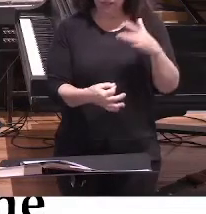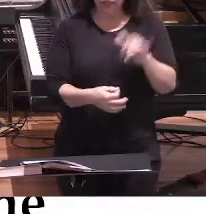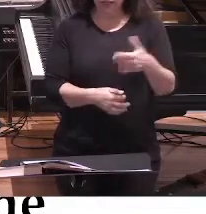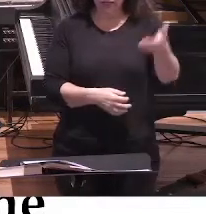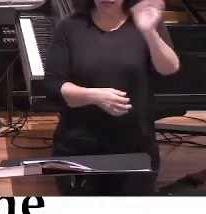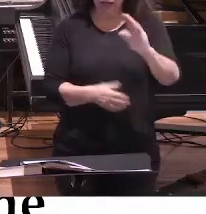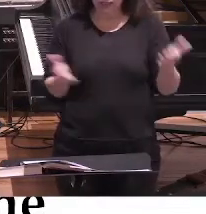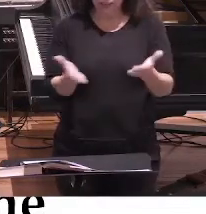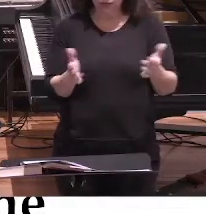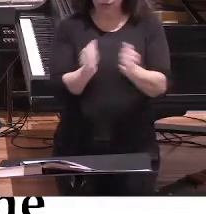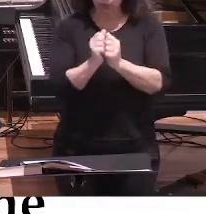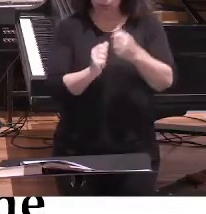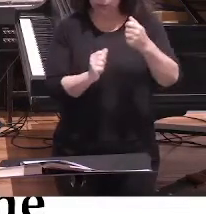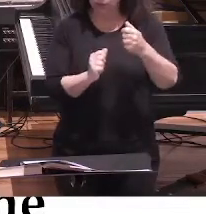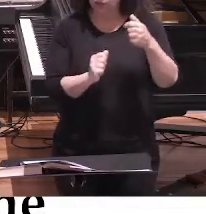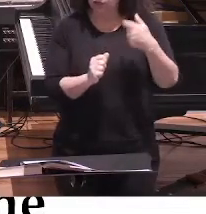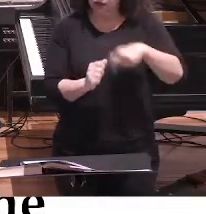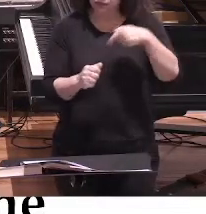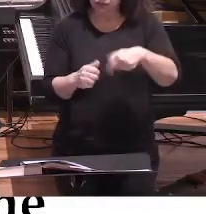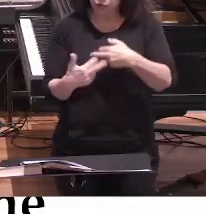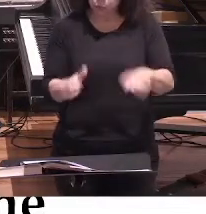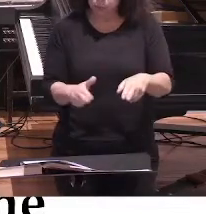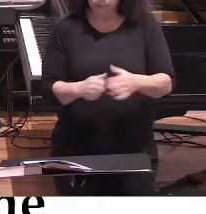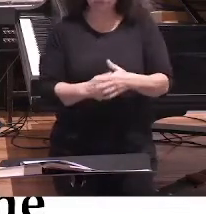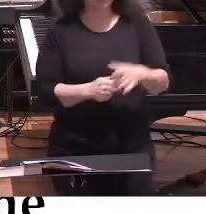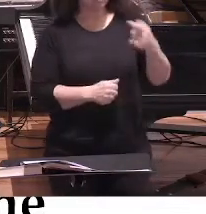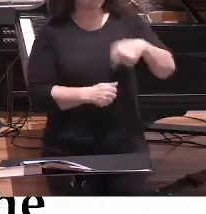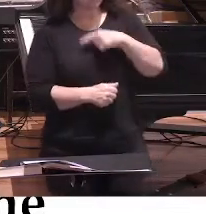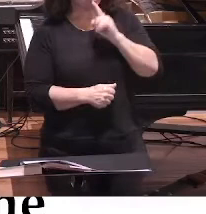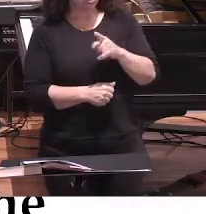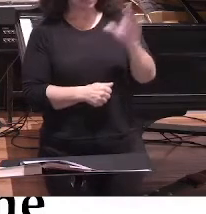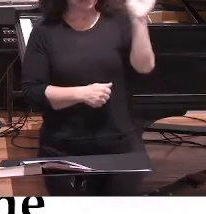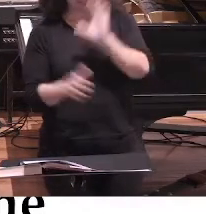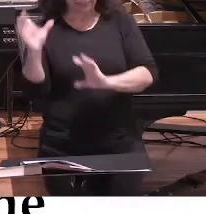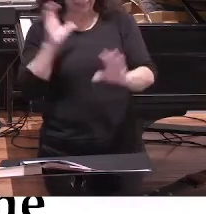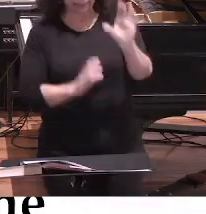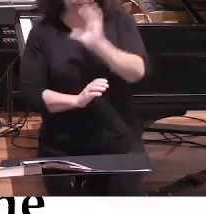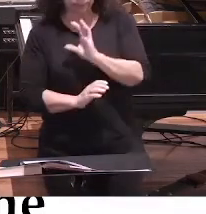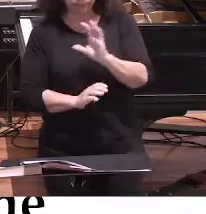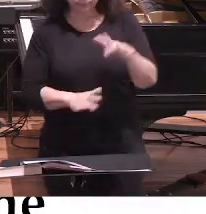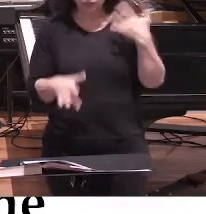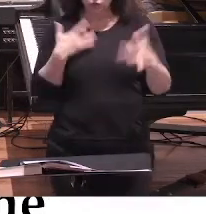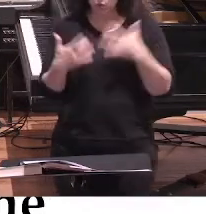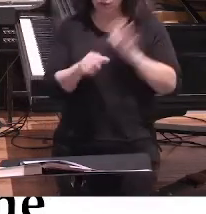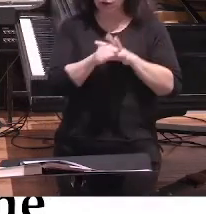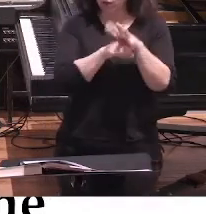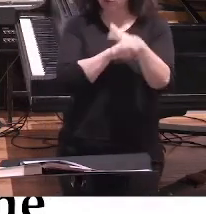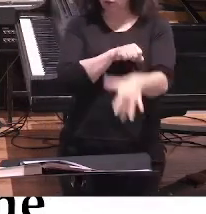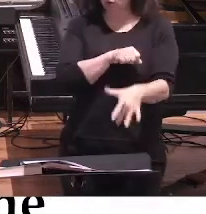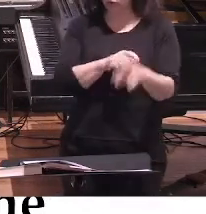that God is here in this room. Beloveds, we are seeking joy